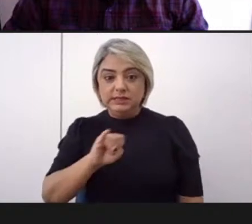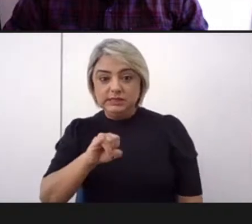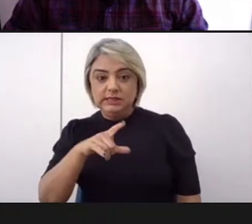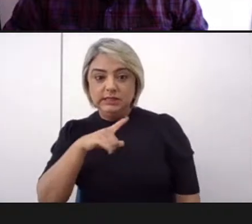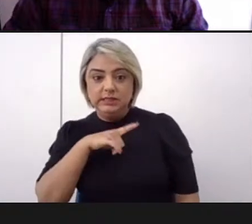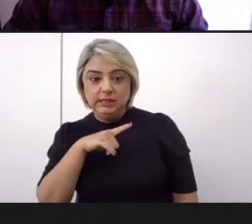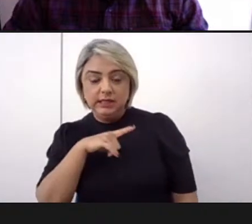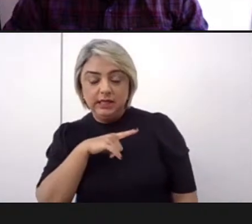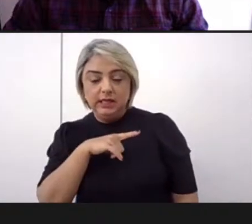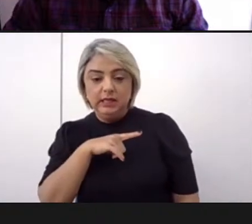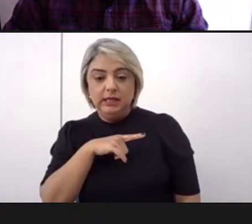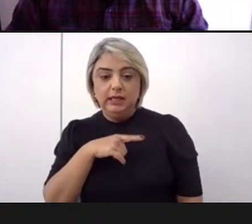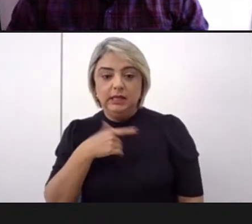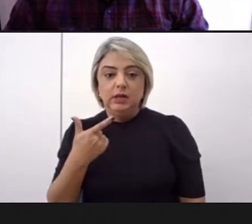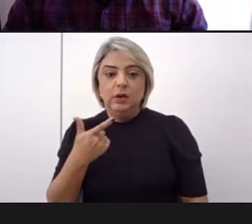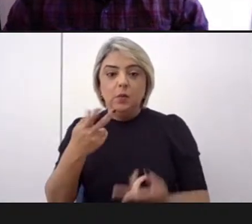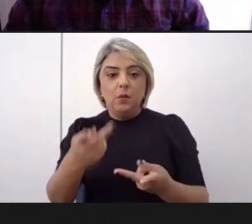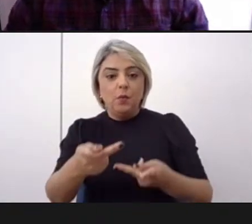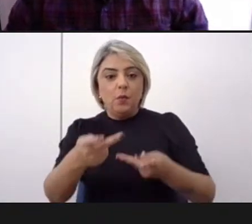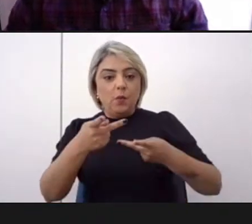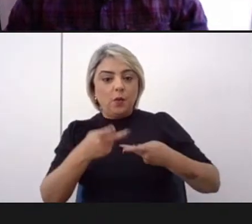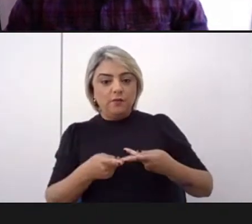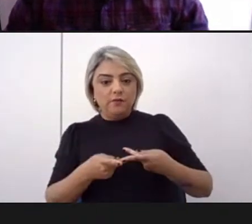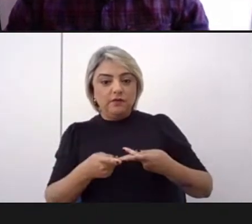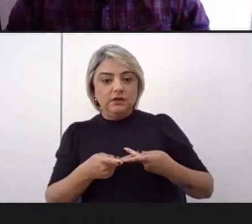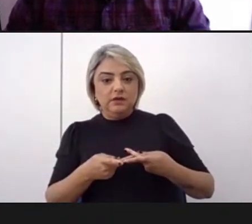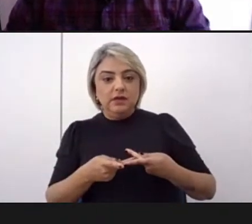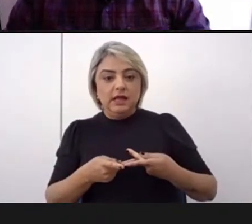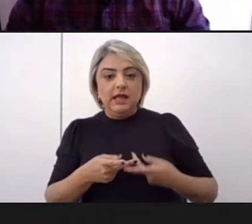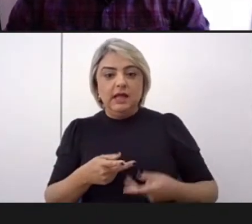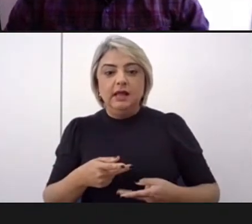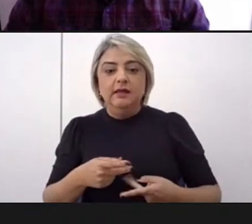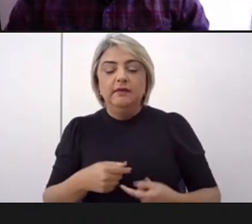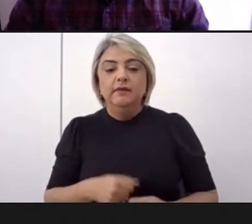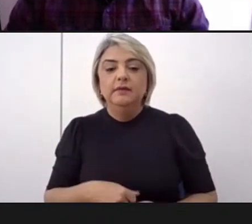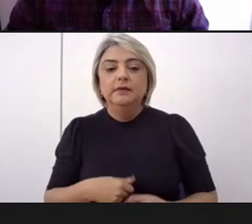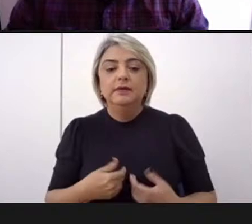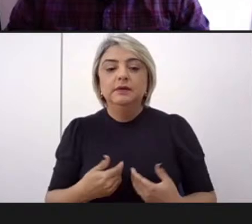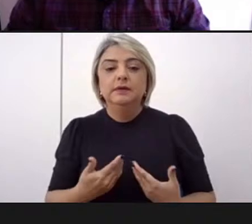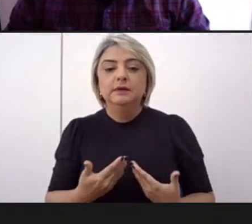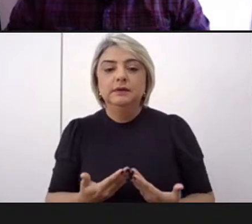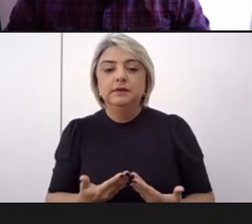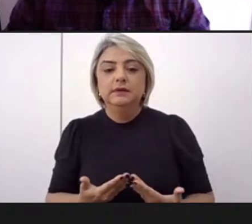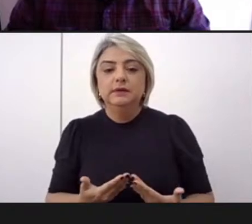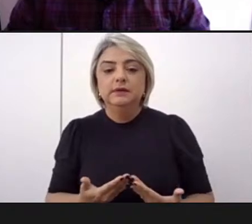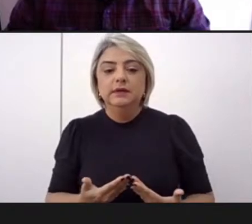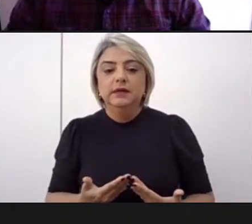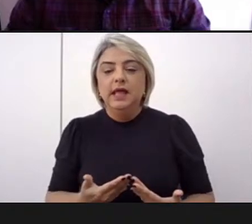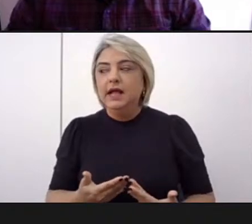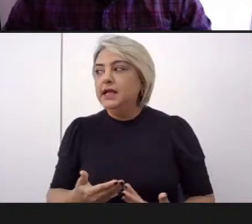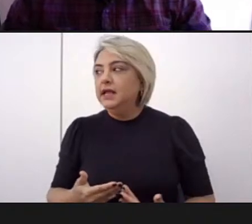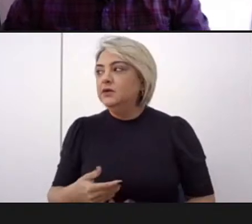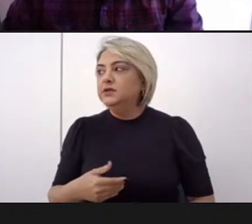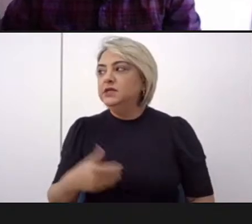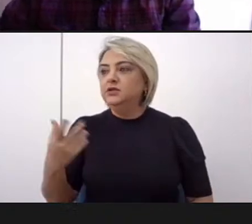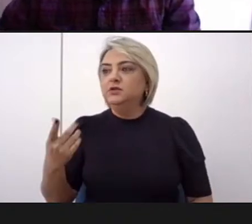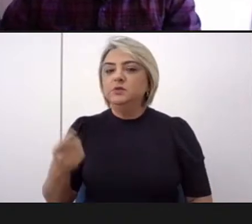and to have a chance to change public policy, you have to have legal grounds.